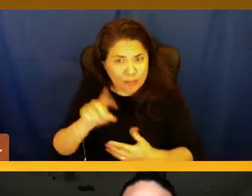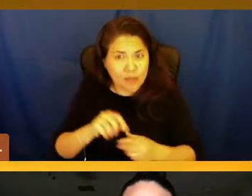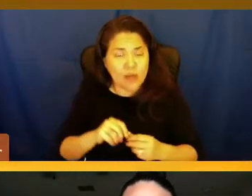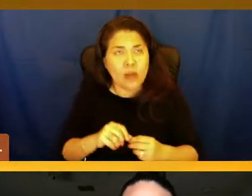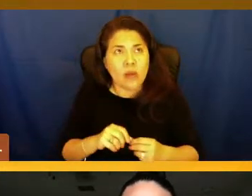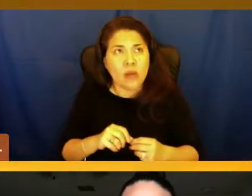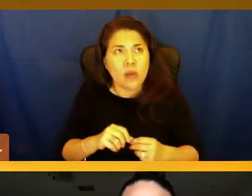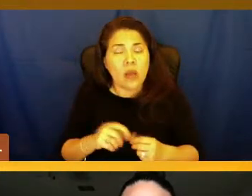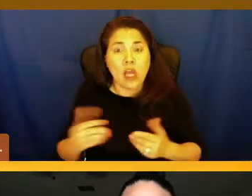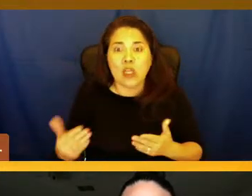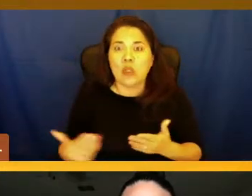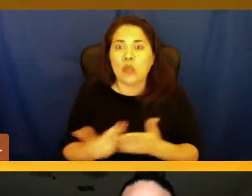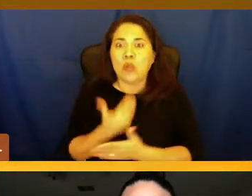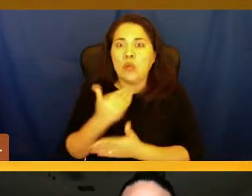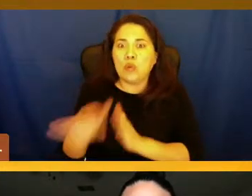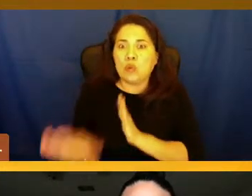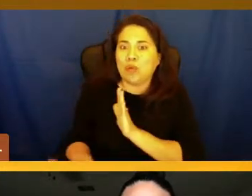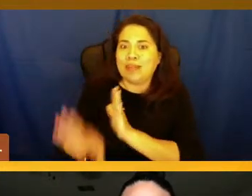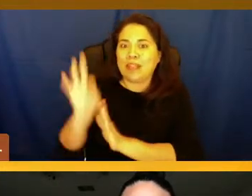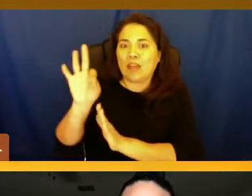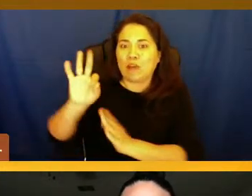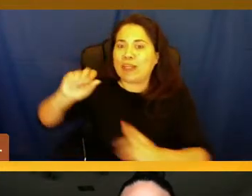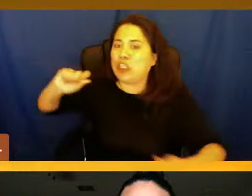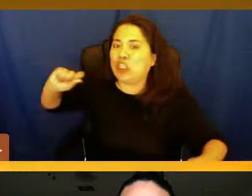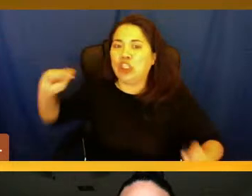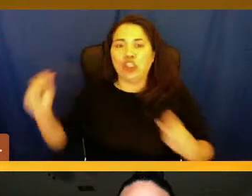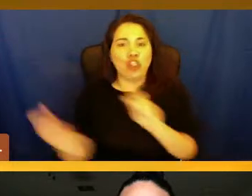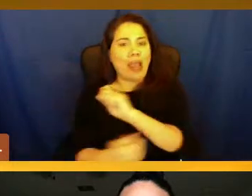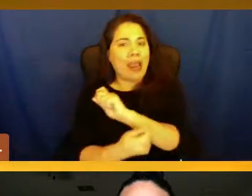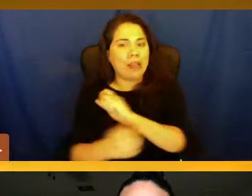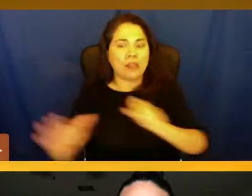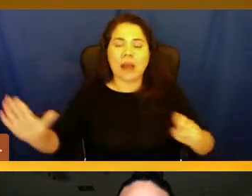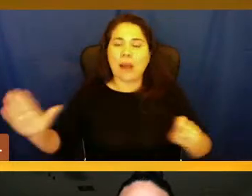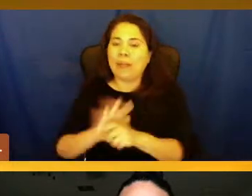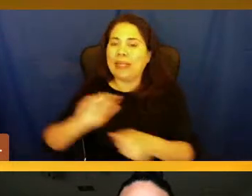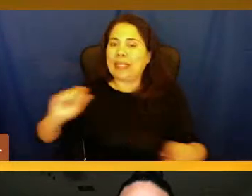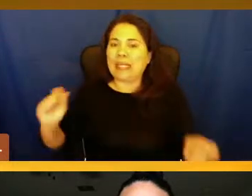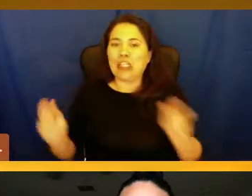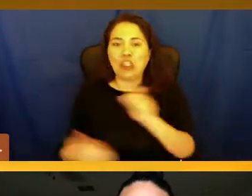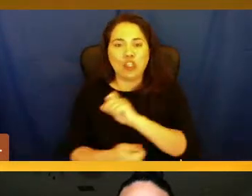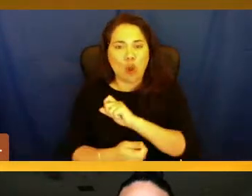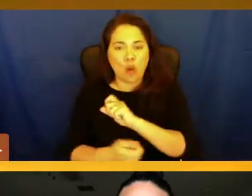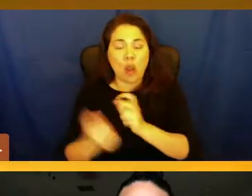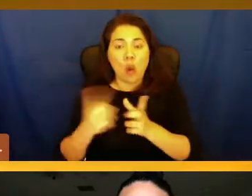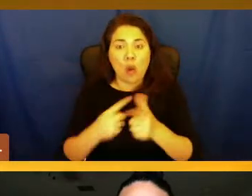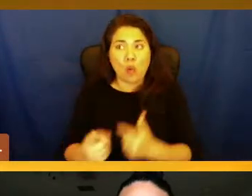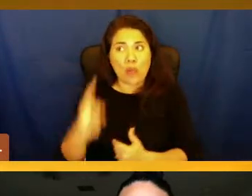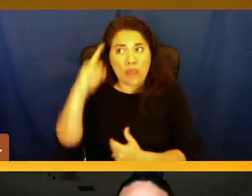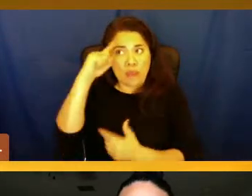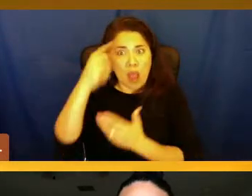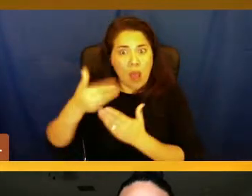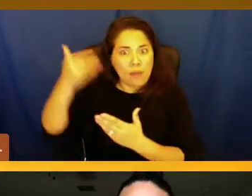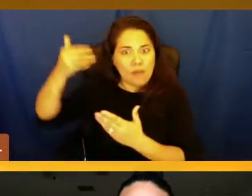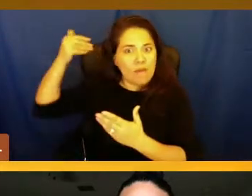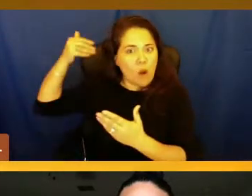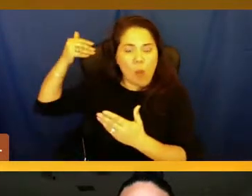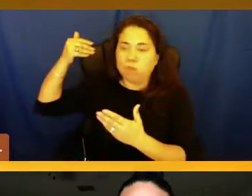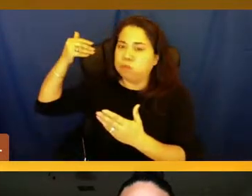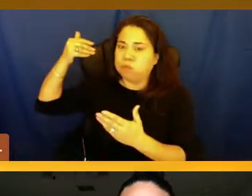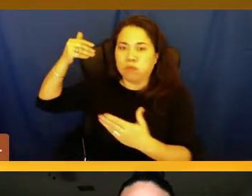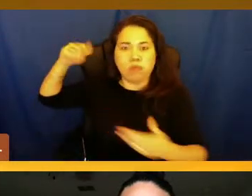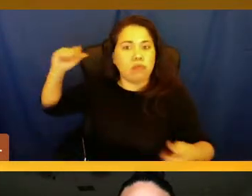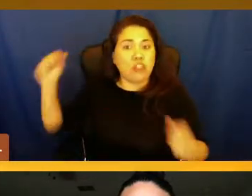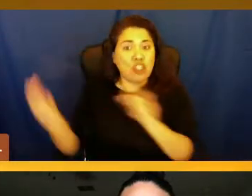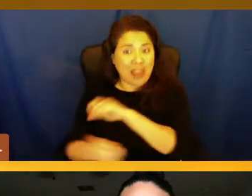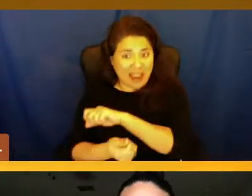these new discoveries change completely the known paradigms that we had in last century. And